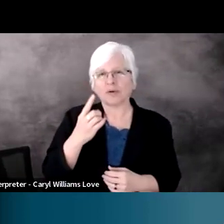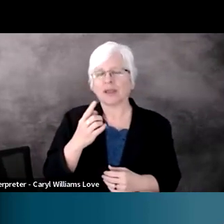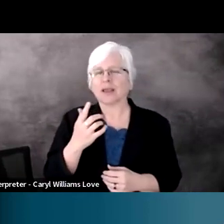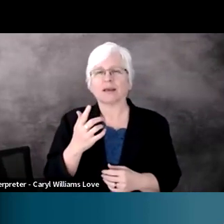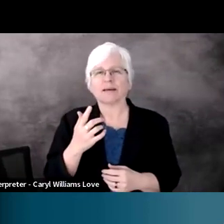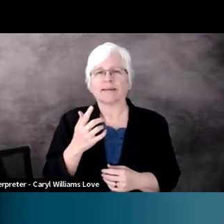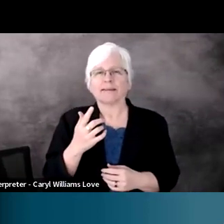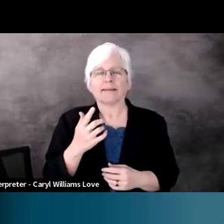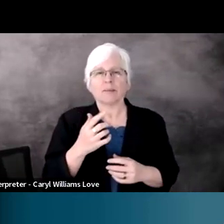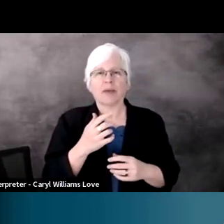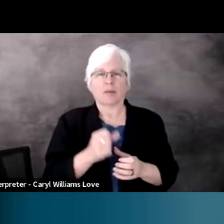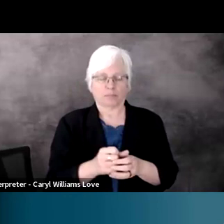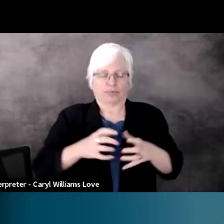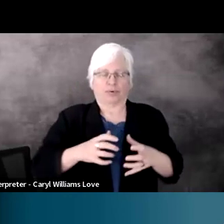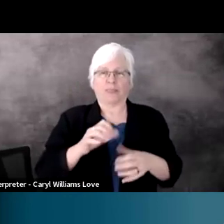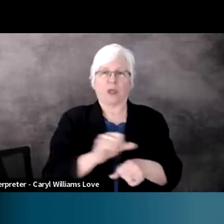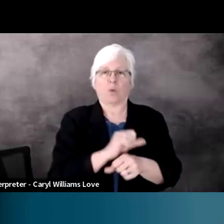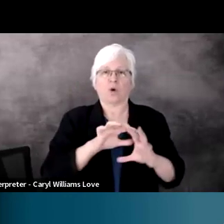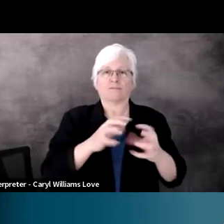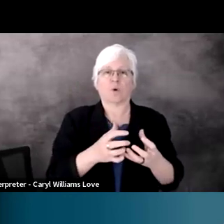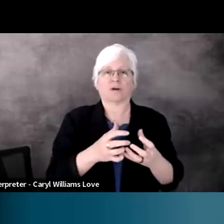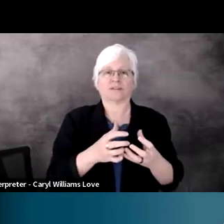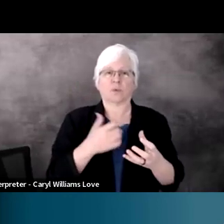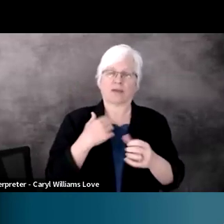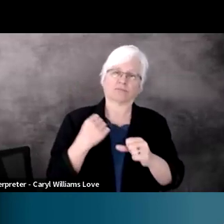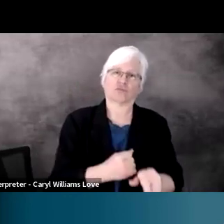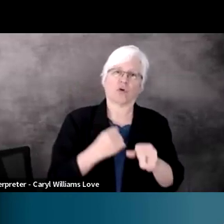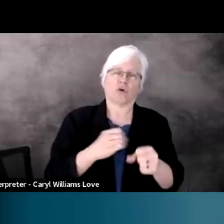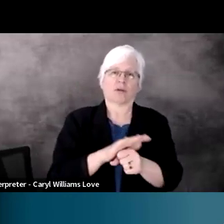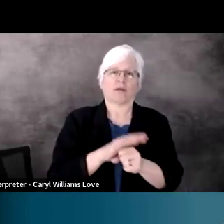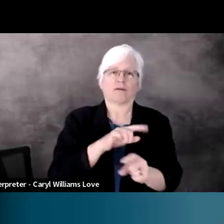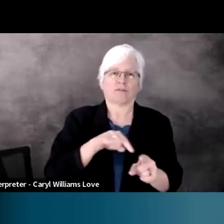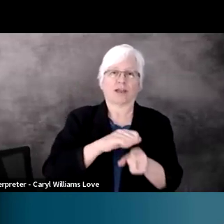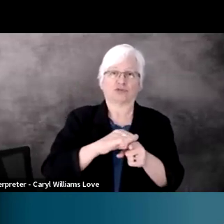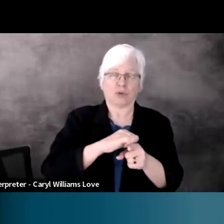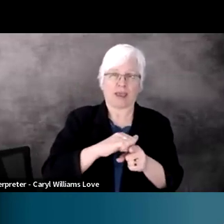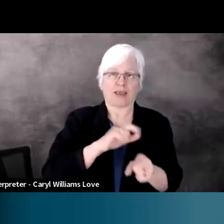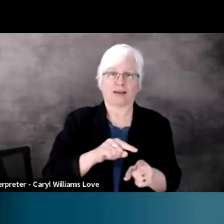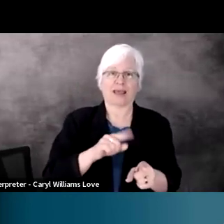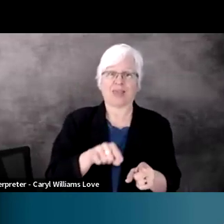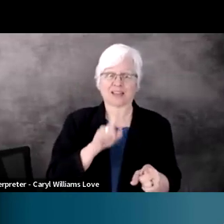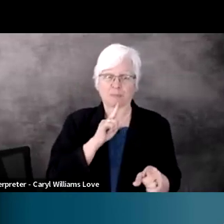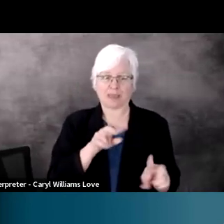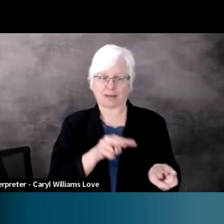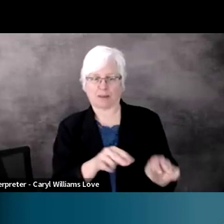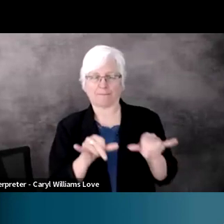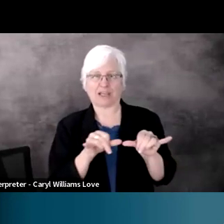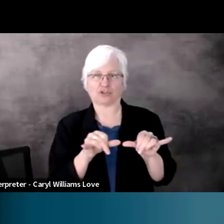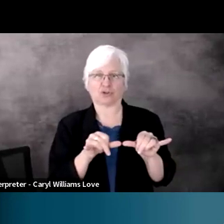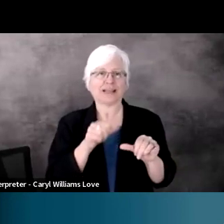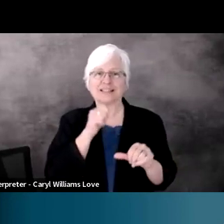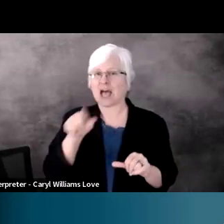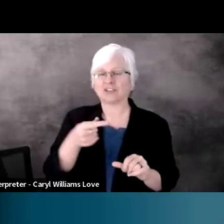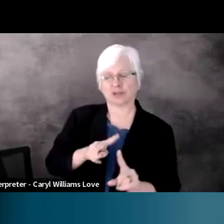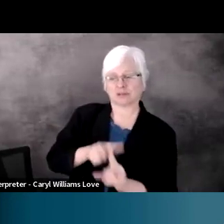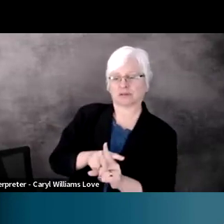workforce, making sure that we have enough of a workforce to, and making sure that that's being measured and it's not just a physician